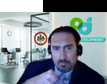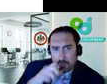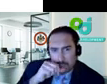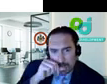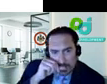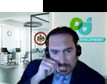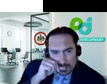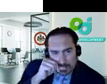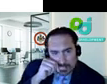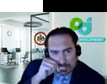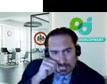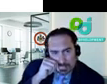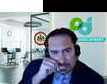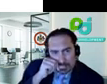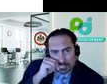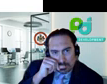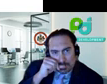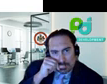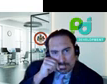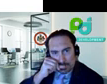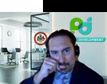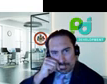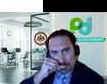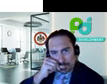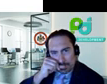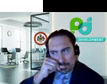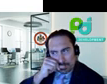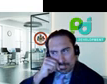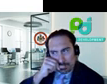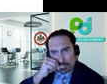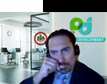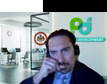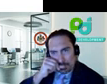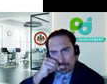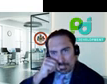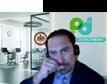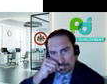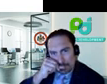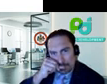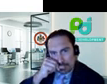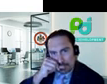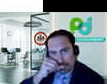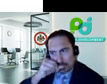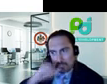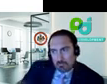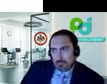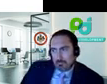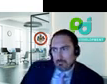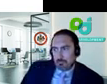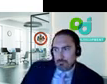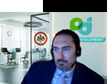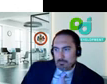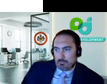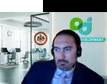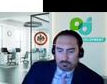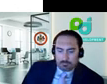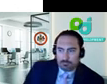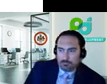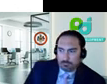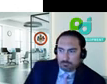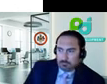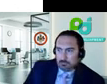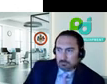I-66 redevelopment project. They, you know, did a bunch of construction and didn't install the proper drainage. And, you know, we worked with